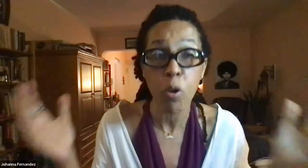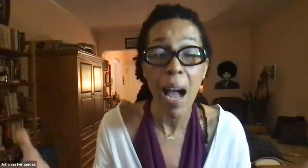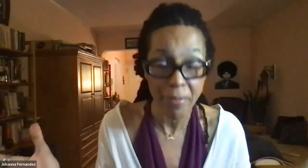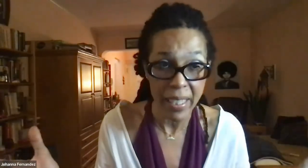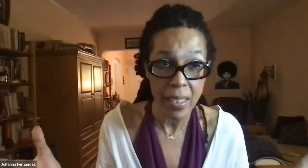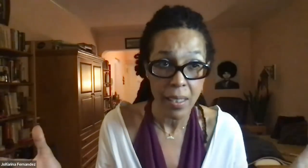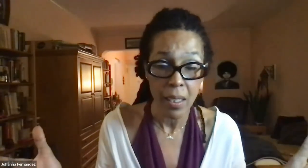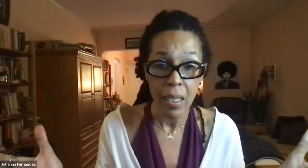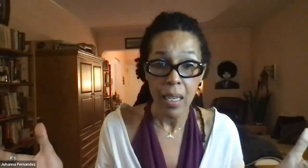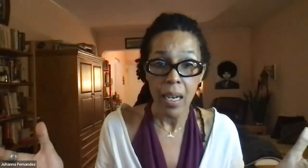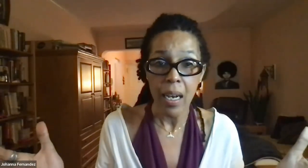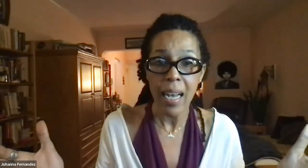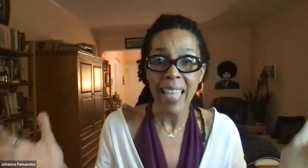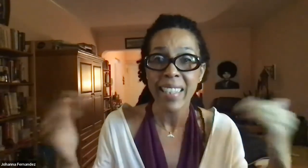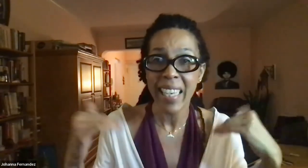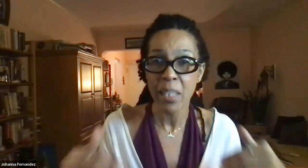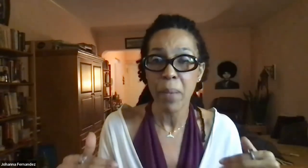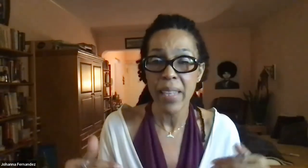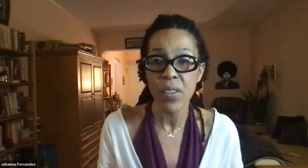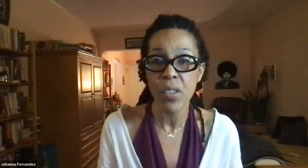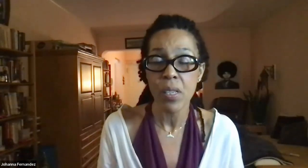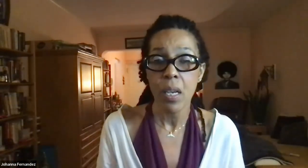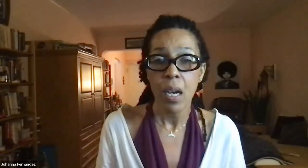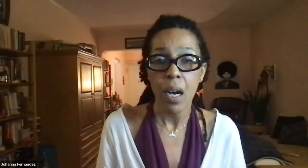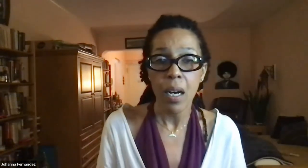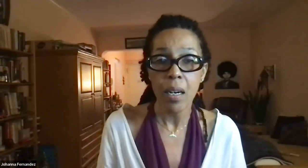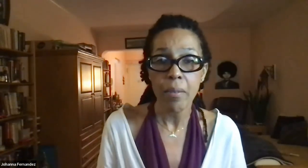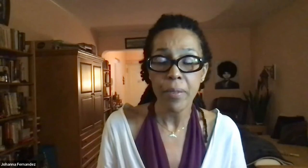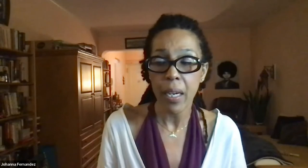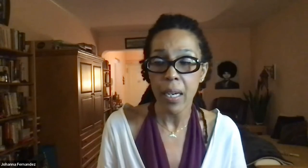healthcare for profit at the expense